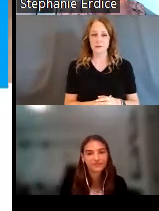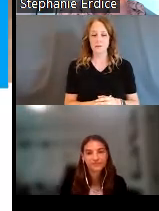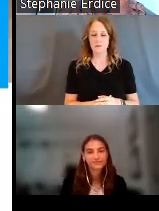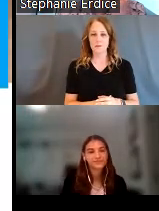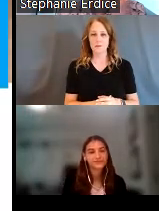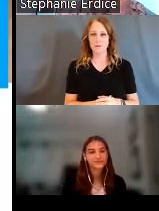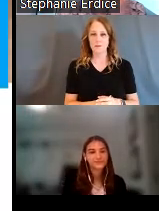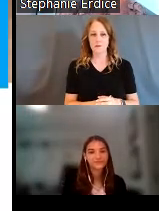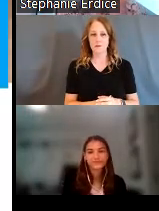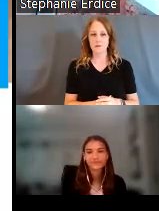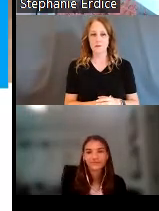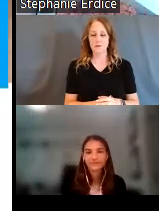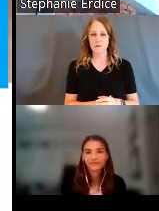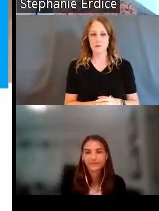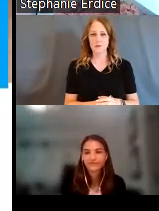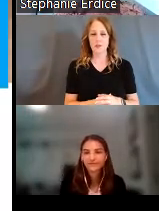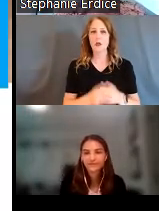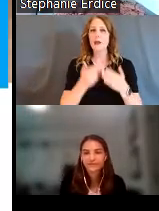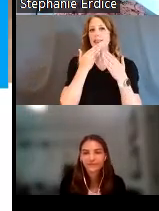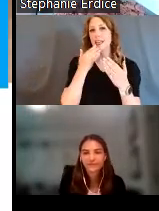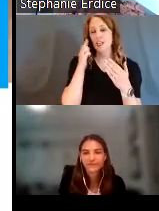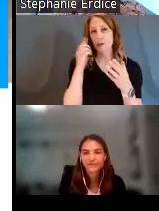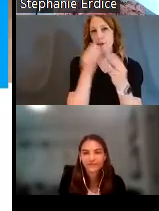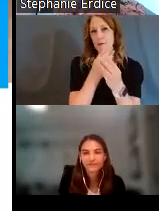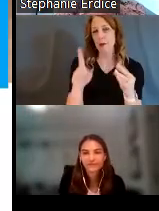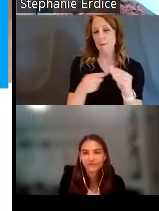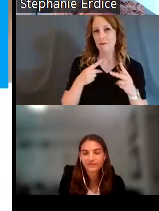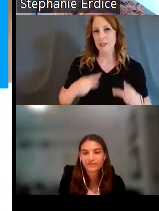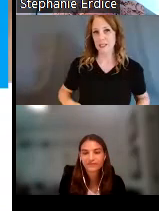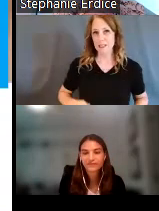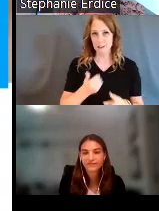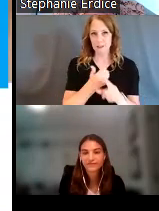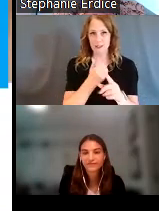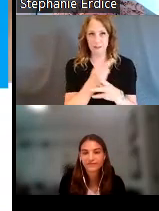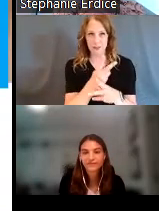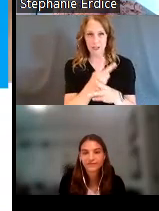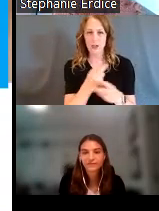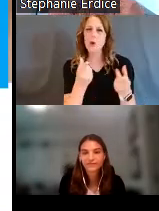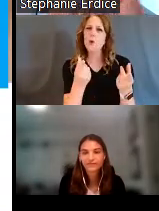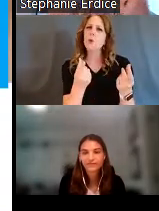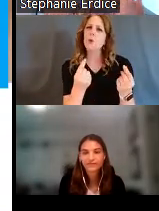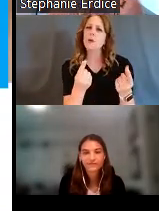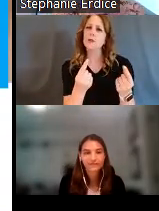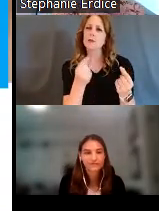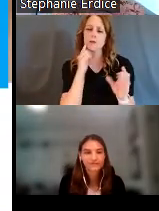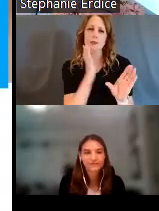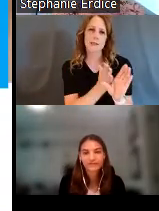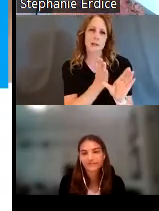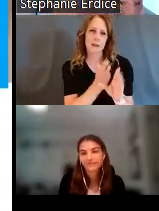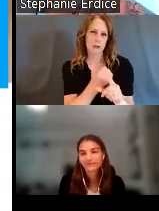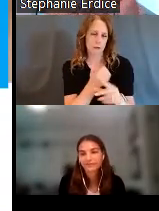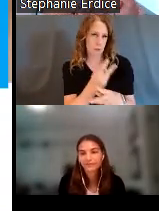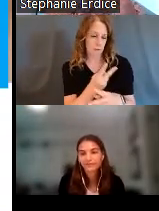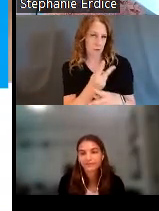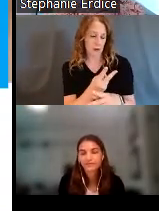Great. So thank you for sharing about physical self-care. What are some things you do psychologically for self-care,